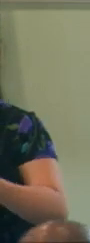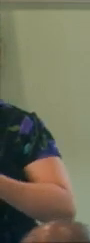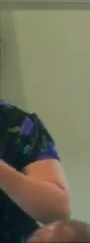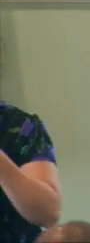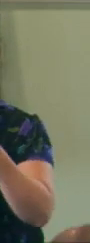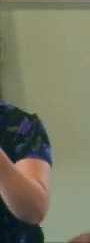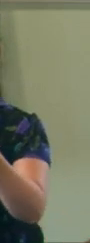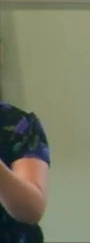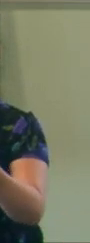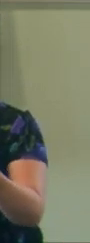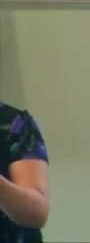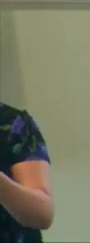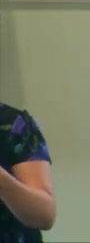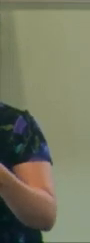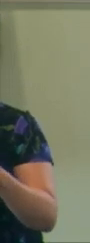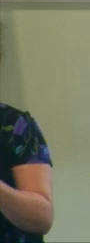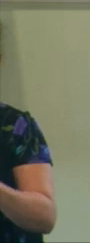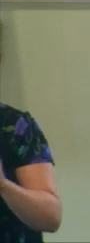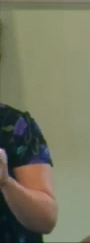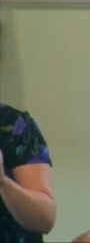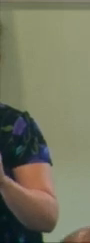no power, no